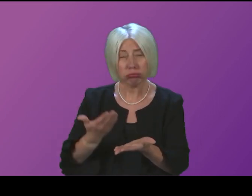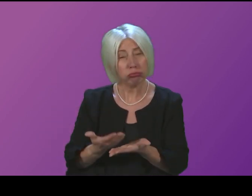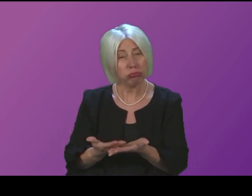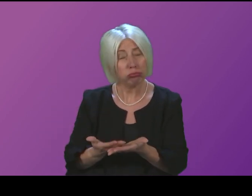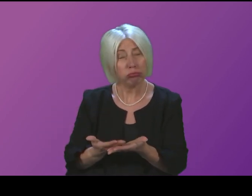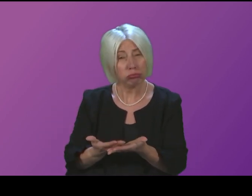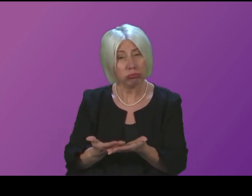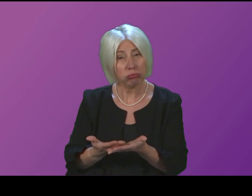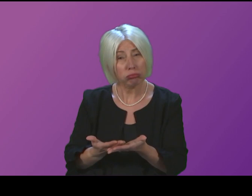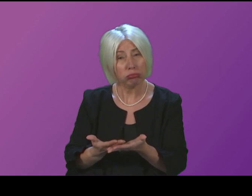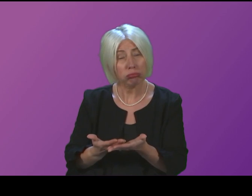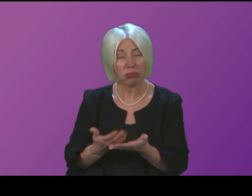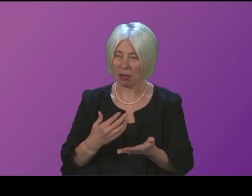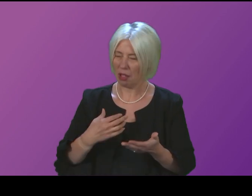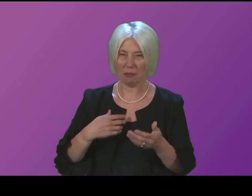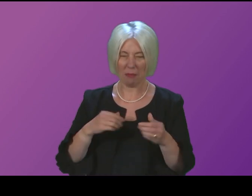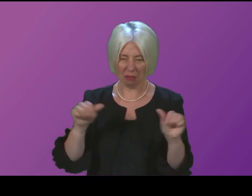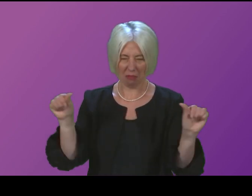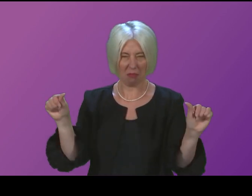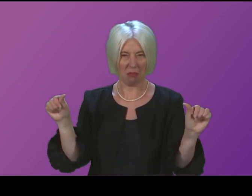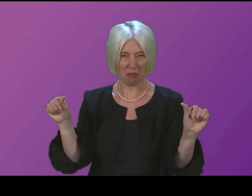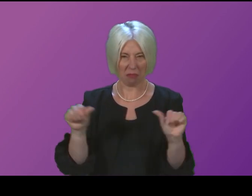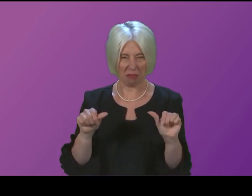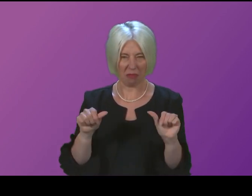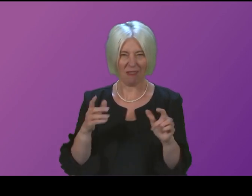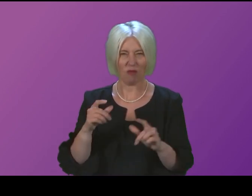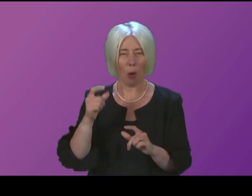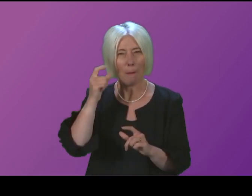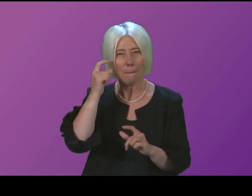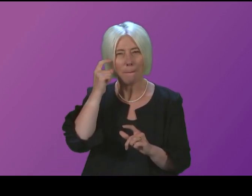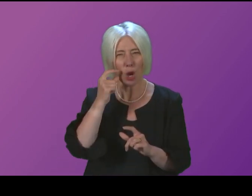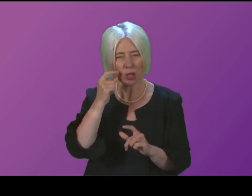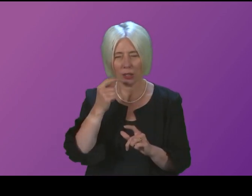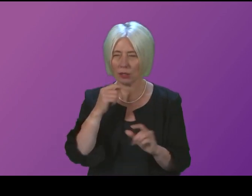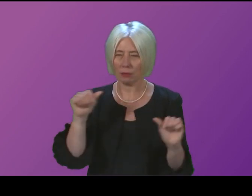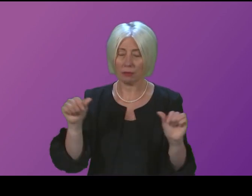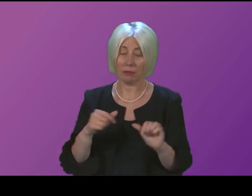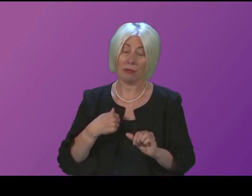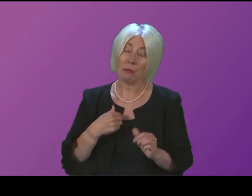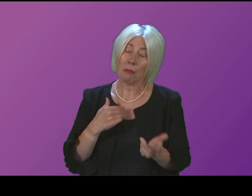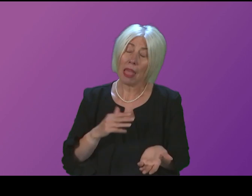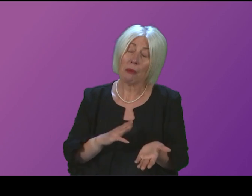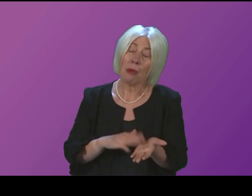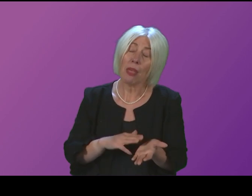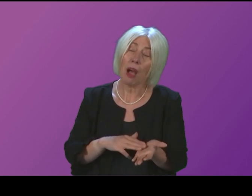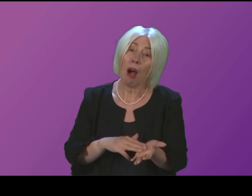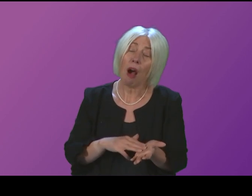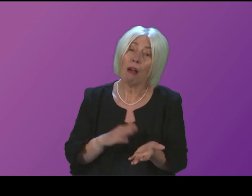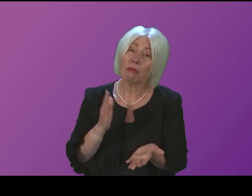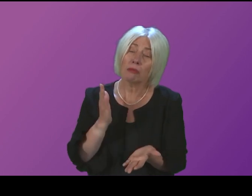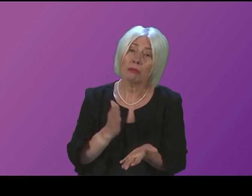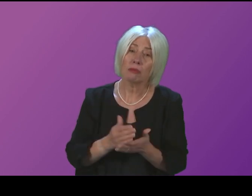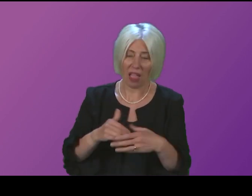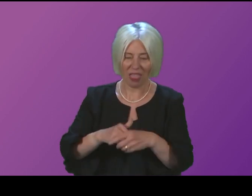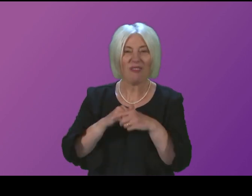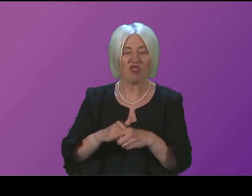If I might paraphrase the words of the great Robert Burns, my dear mother was the